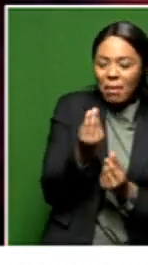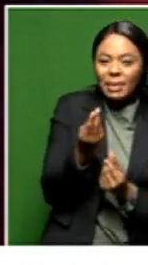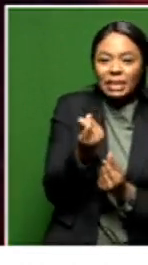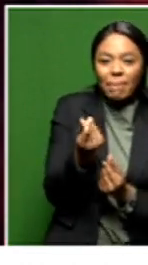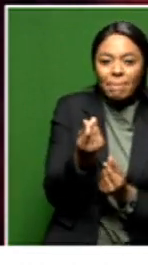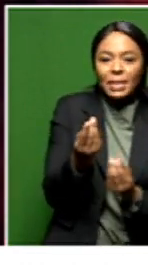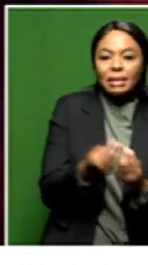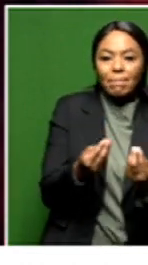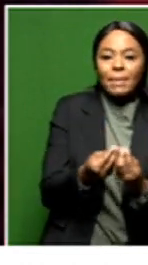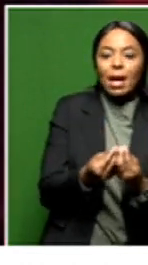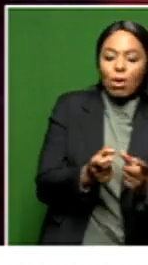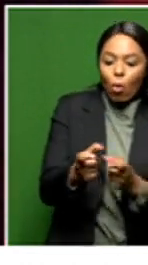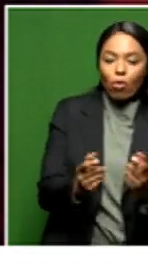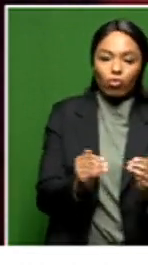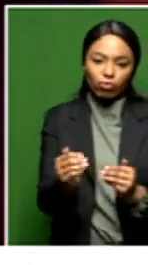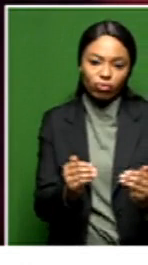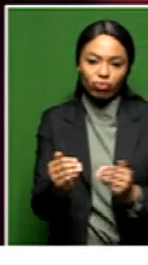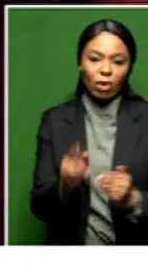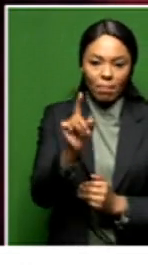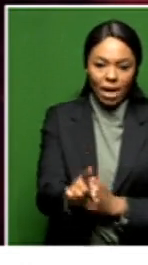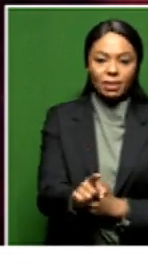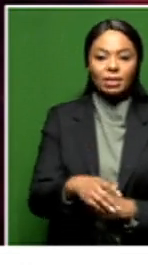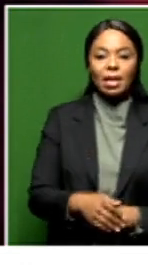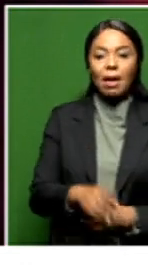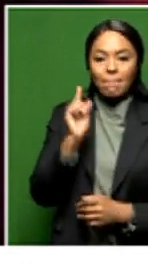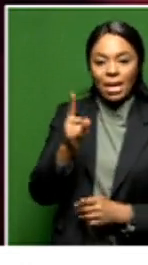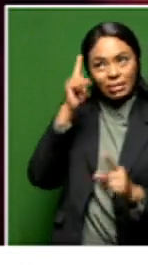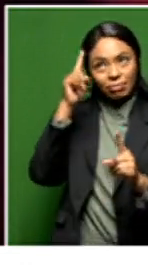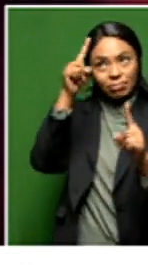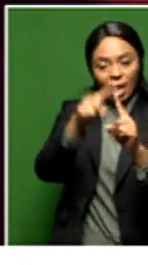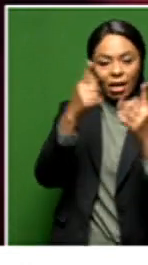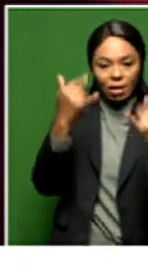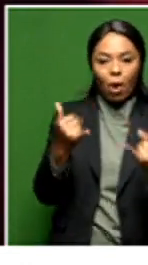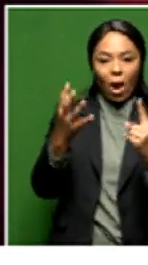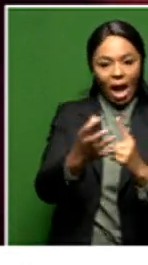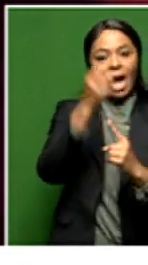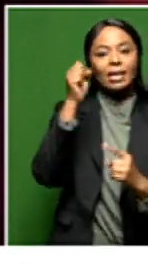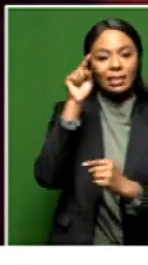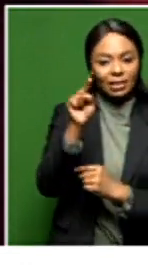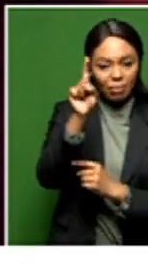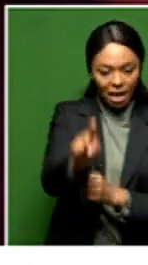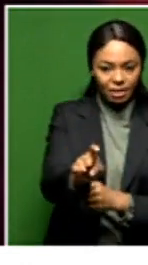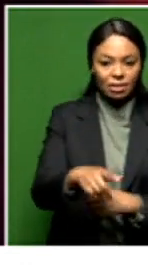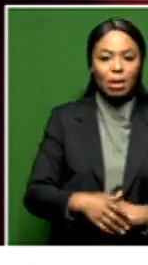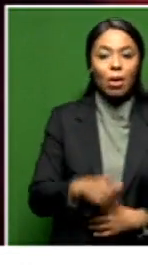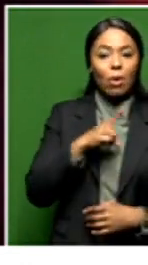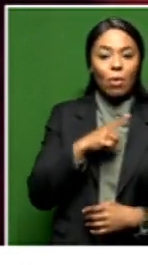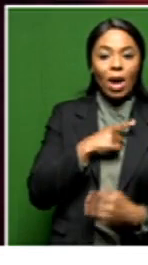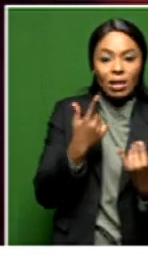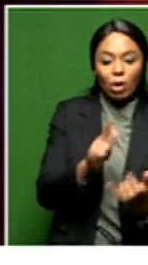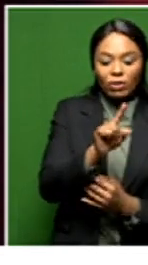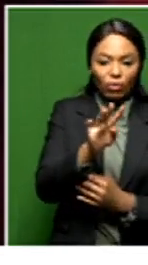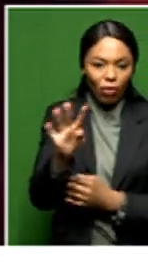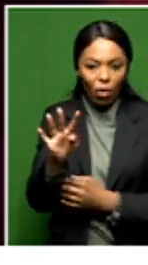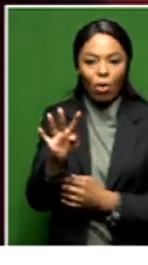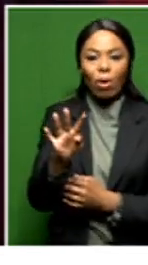magnet as and when they met particular milestones. So I'll say, make your milestones attainable and accessible. And this theme of saving for a rainy